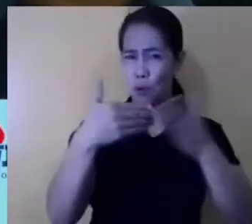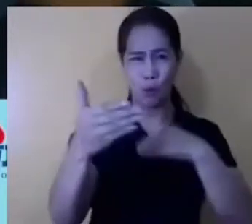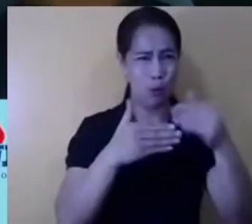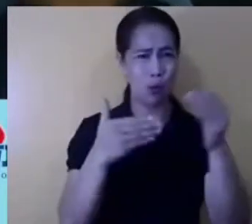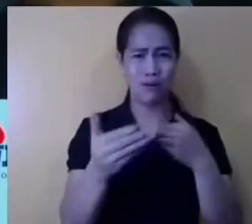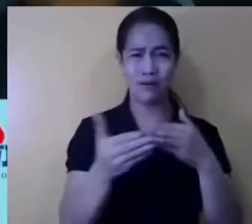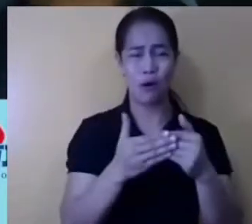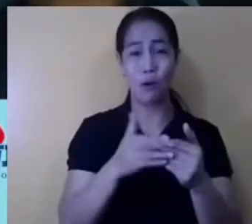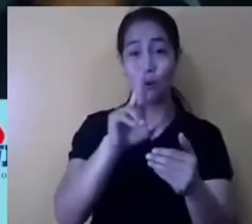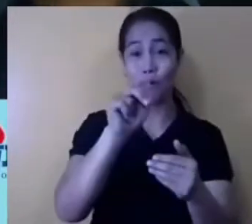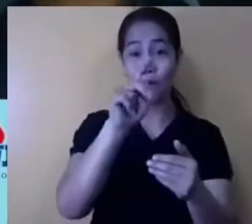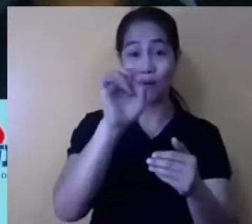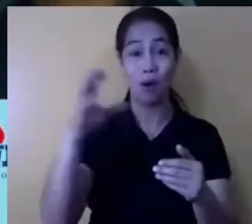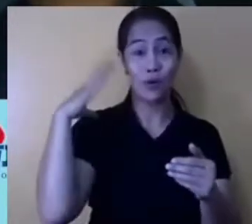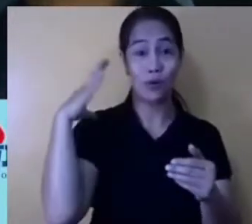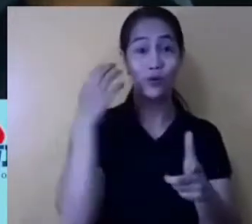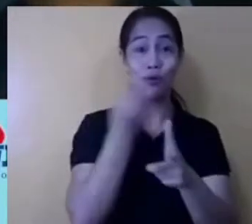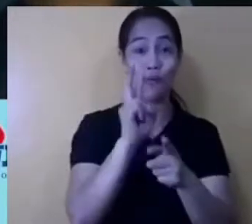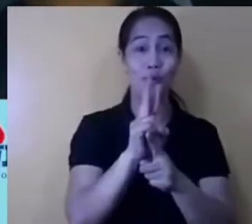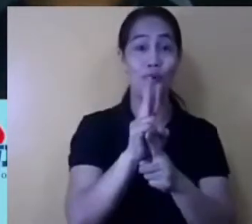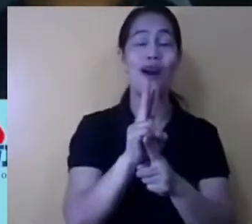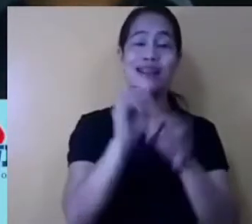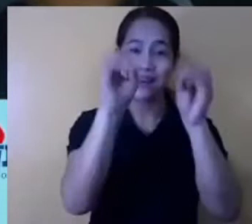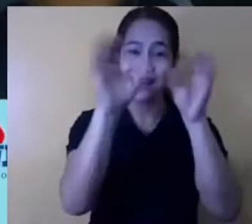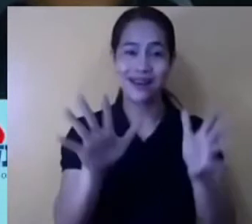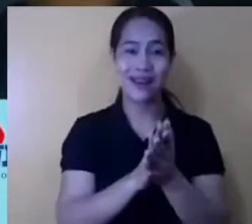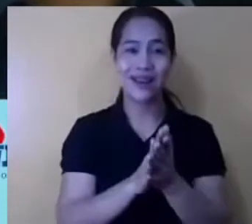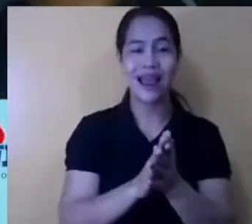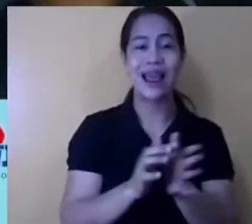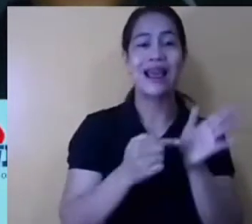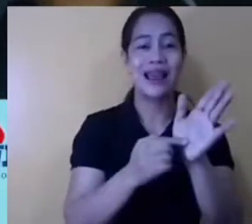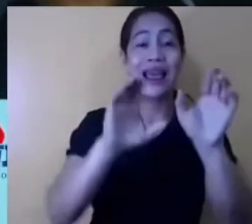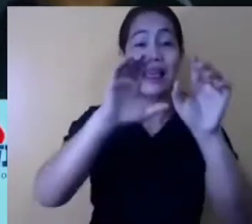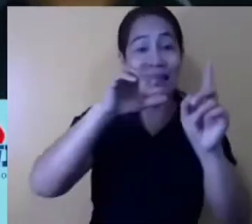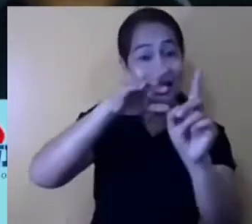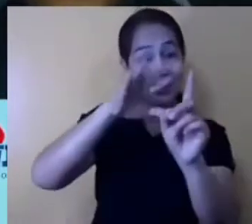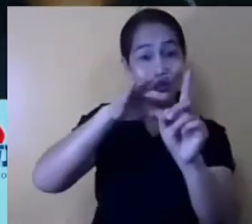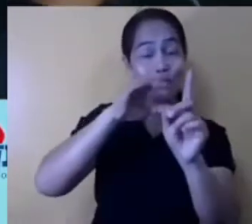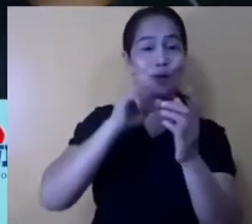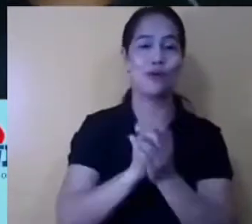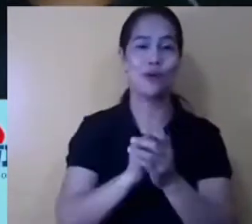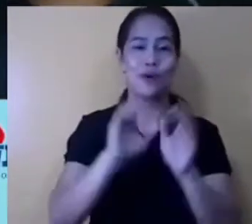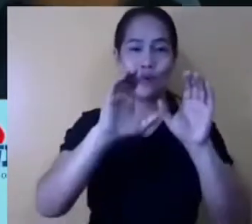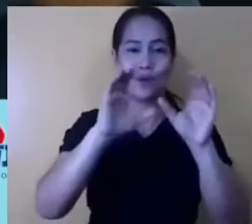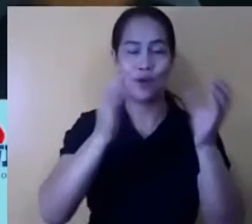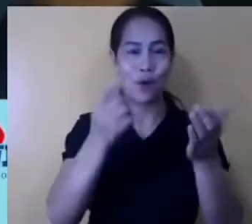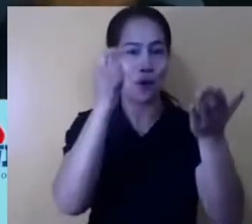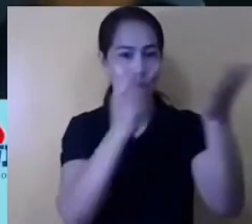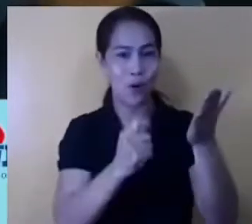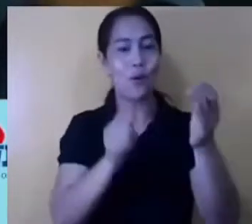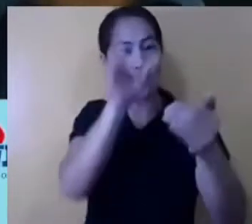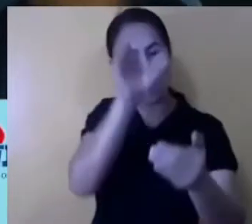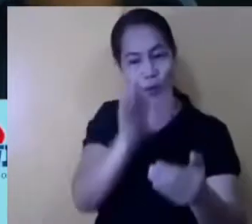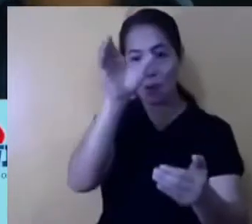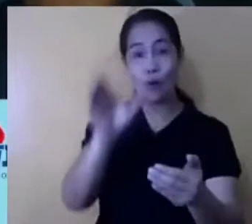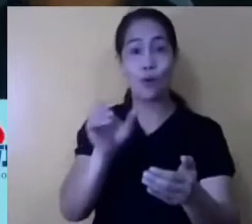the rater, please refer to the classroom observable tool rubric